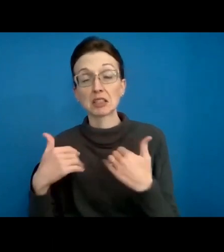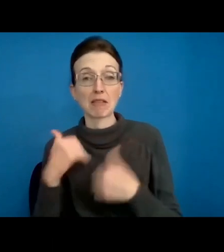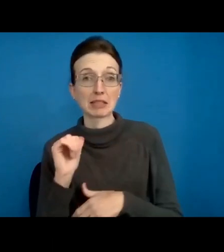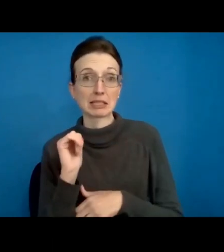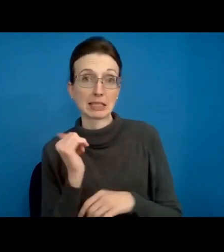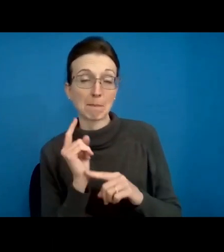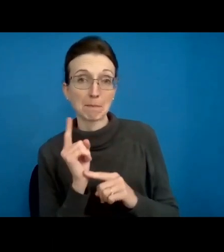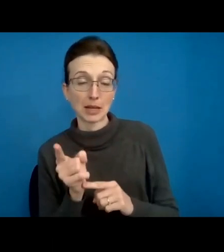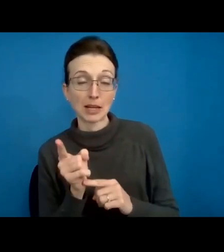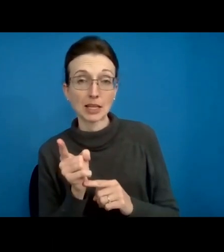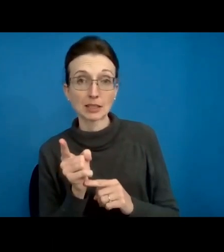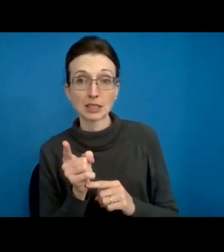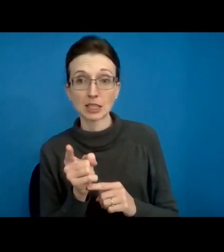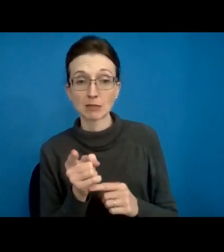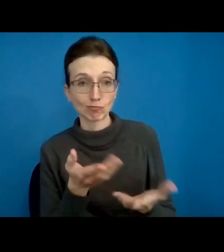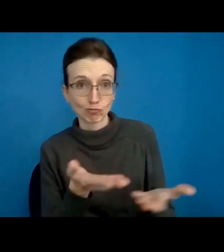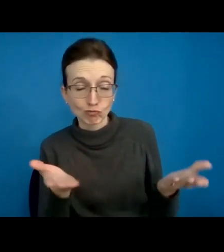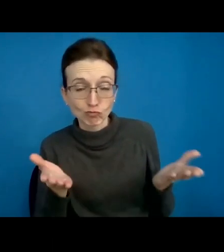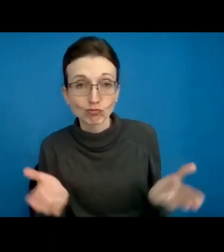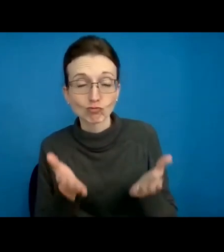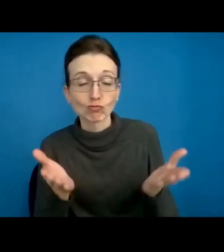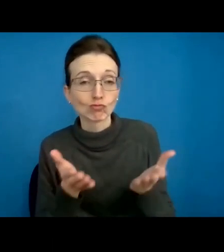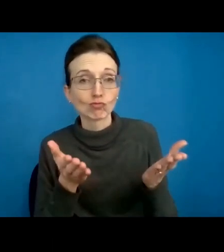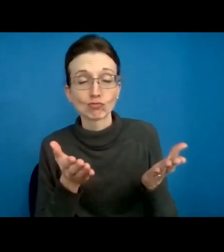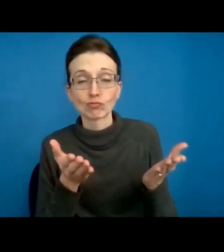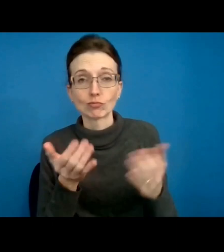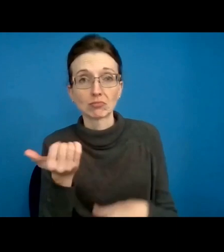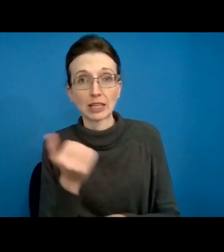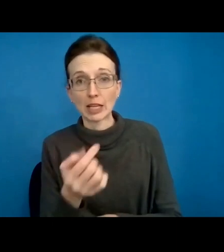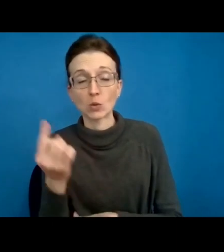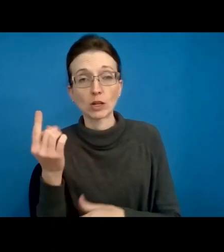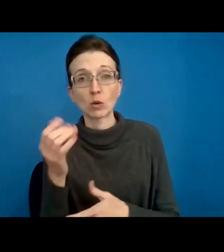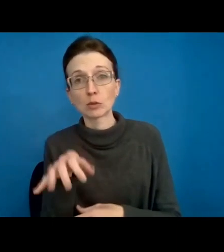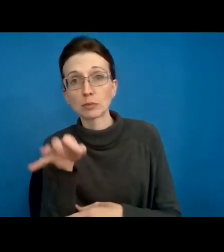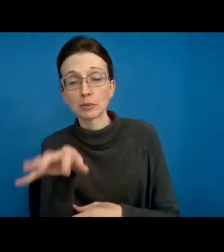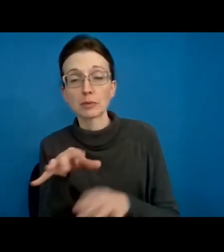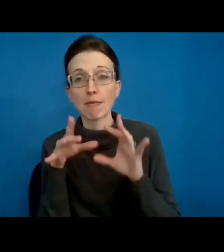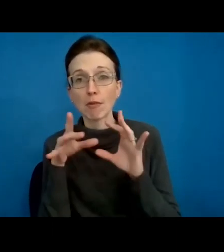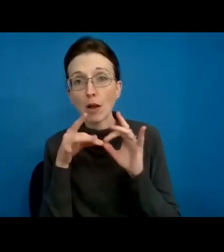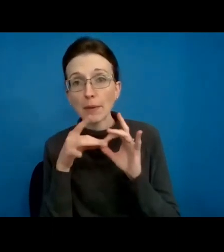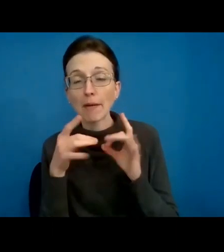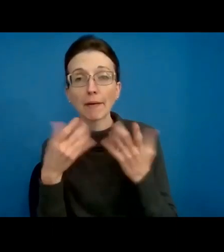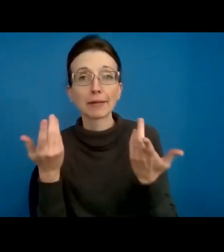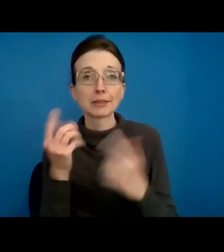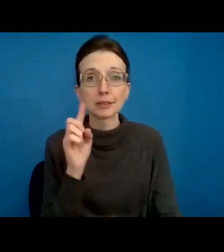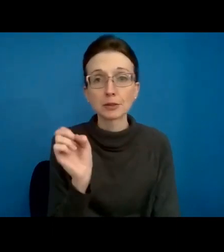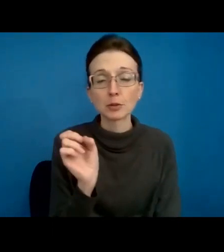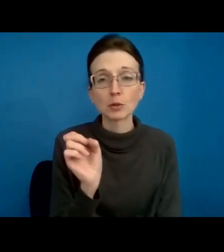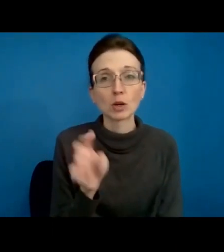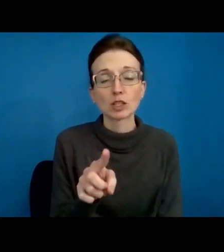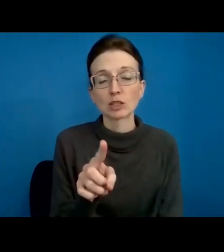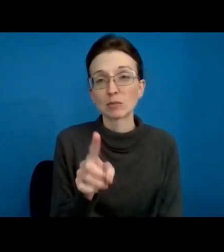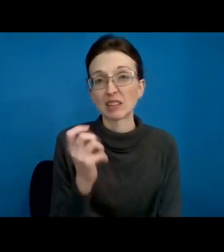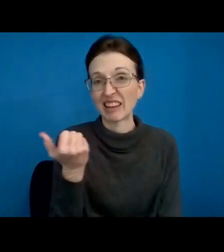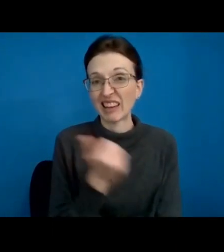left. So I would love to invite anyone else to offer comments or questions about any of the